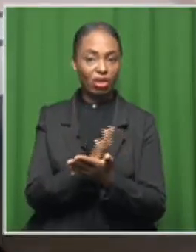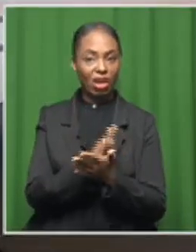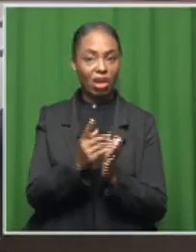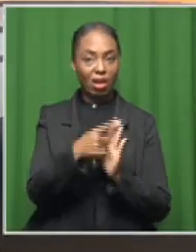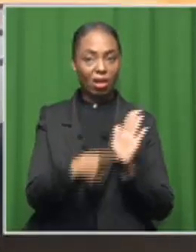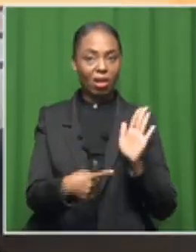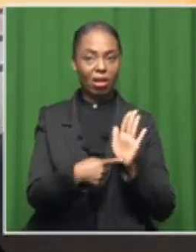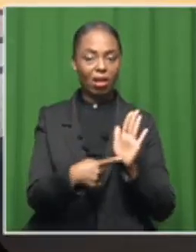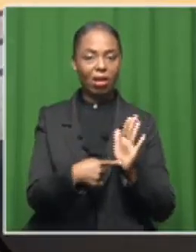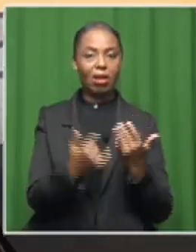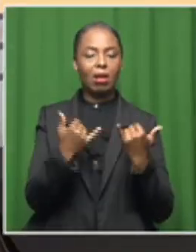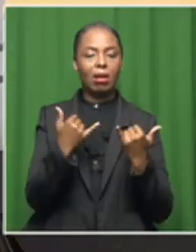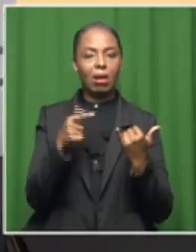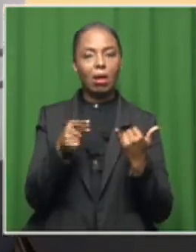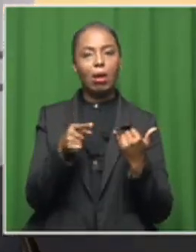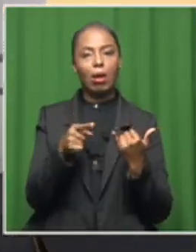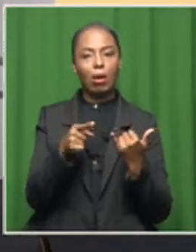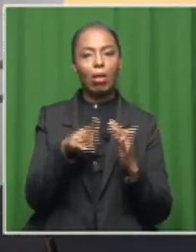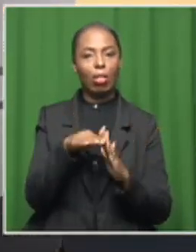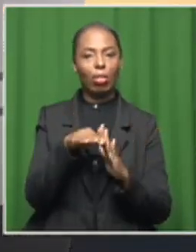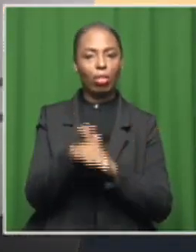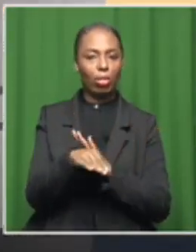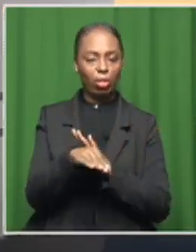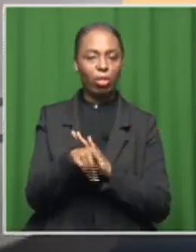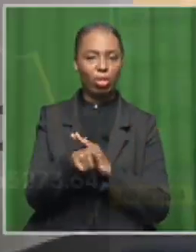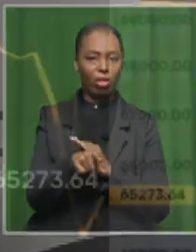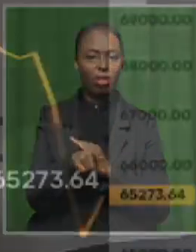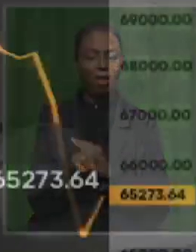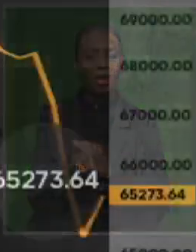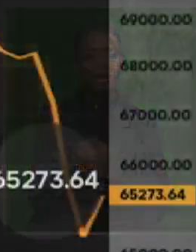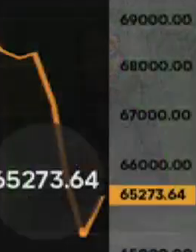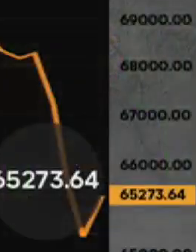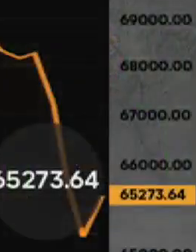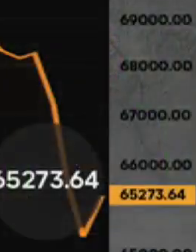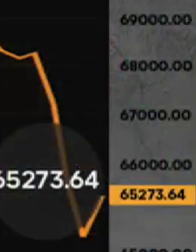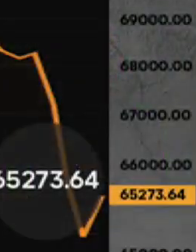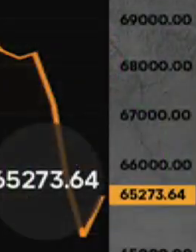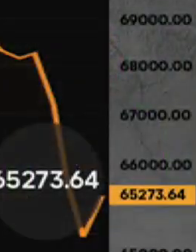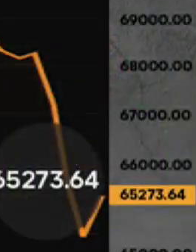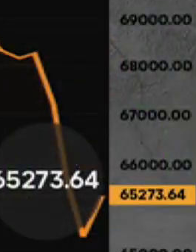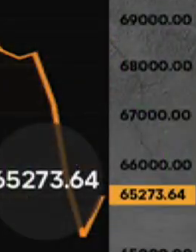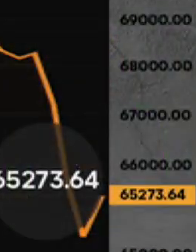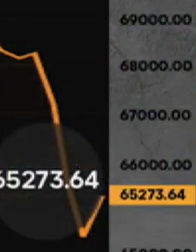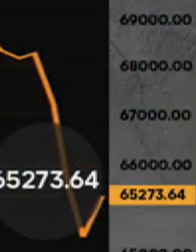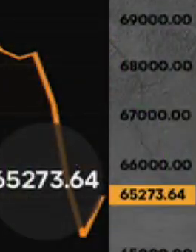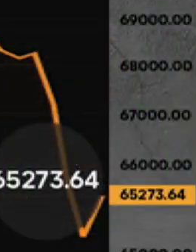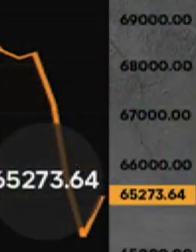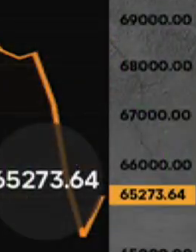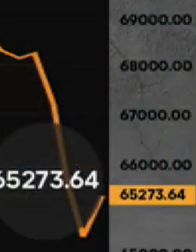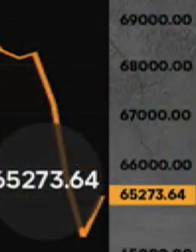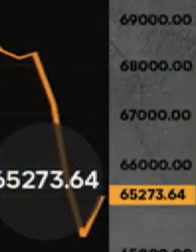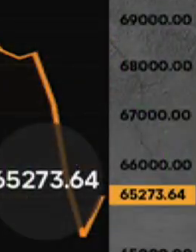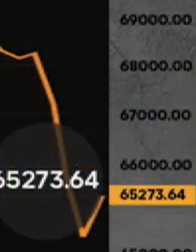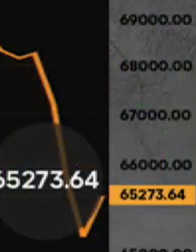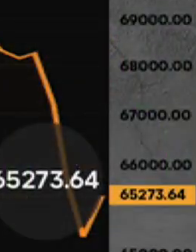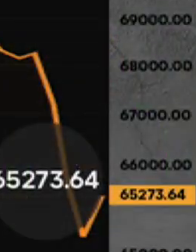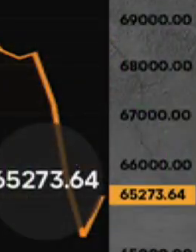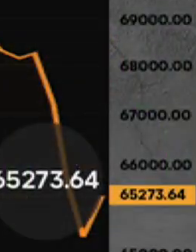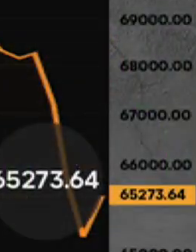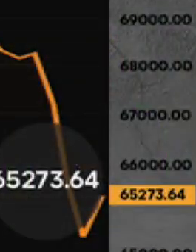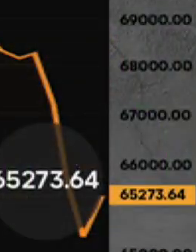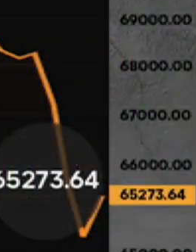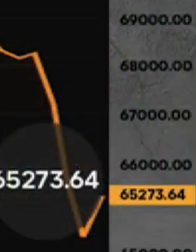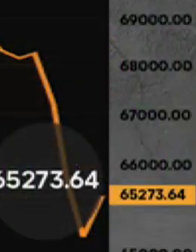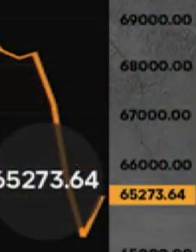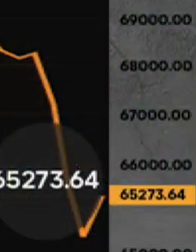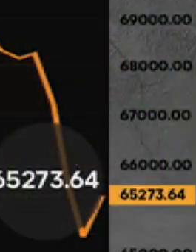the overall index down were the likes of Sibanye, who were down quite substantially. And we've also seen the